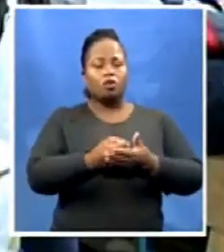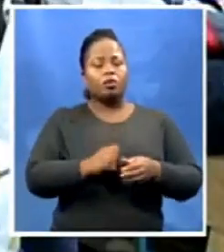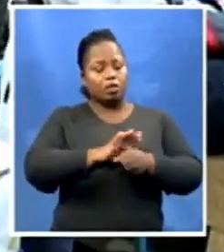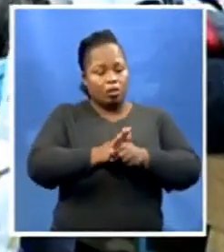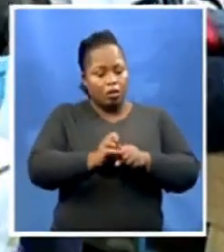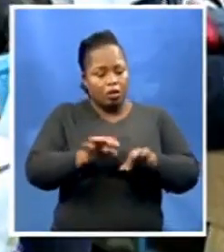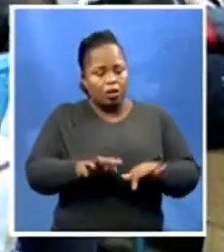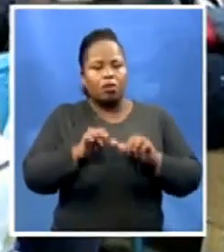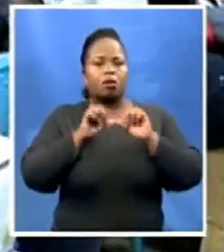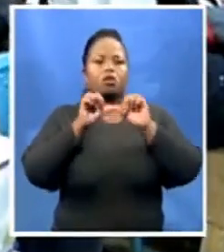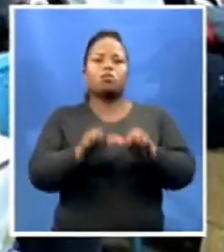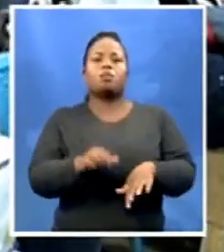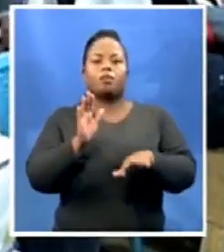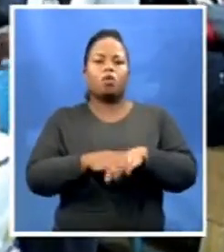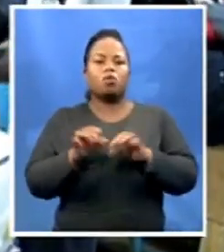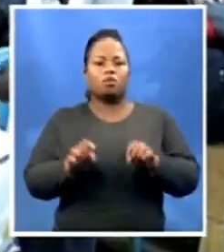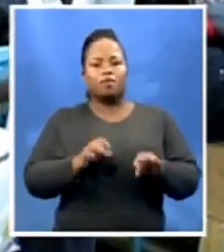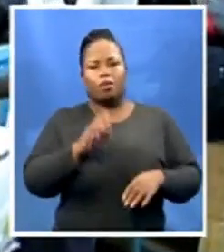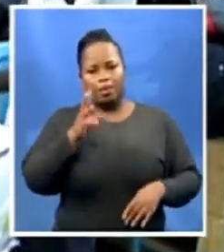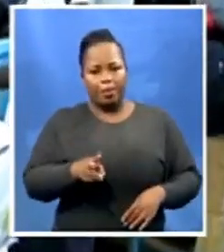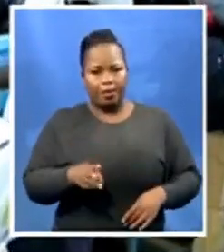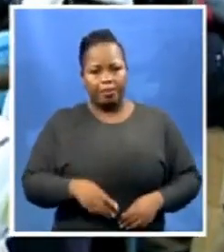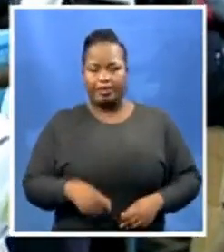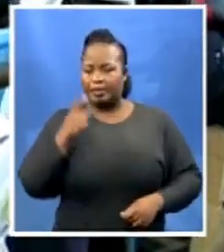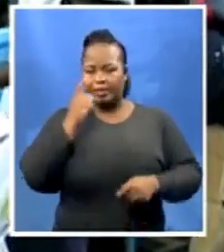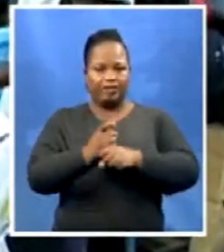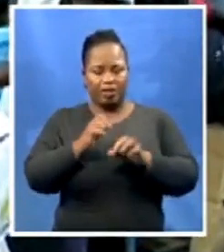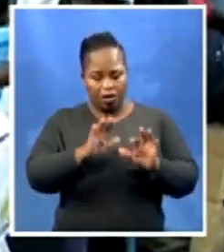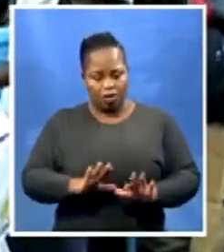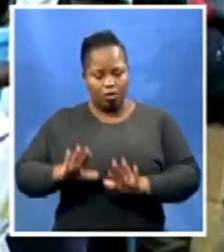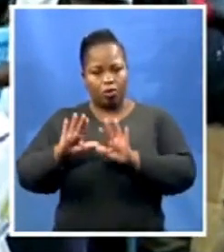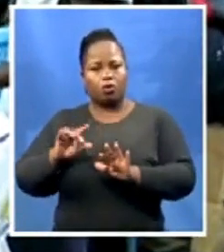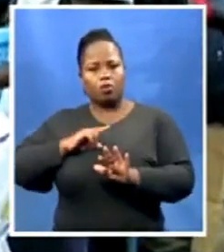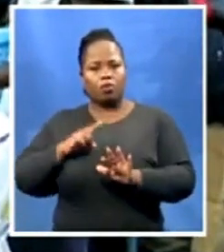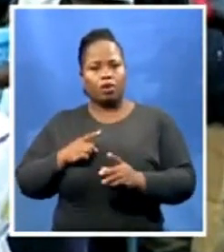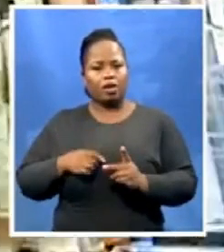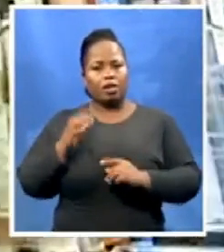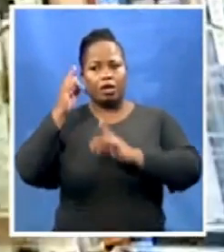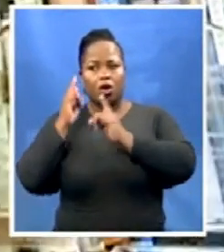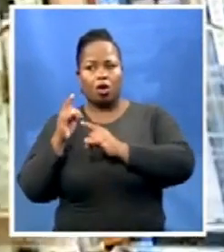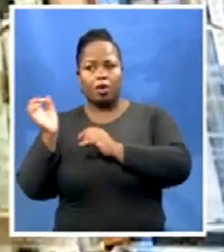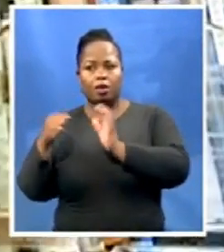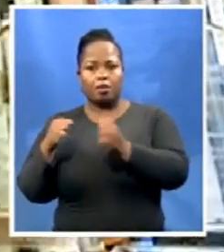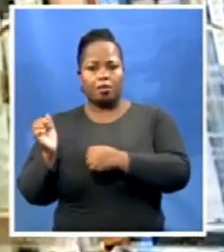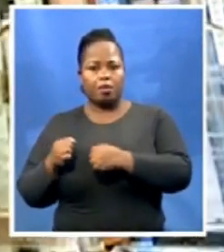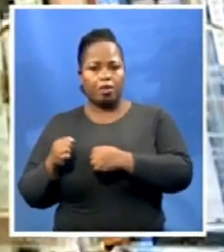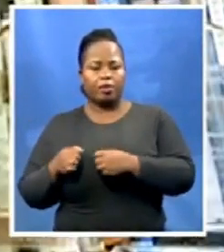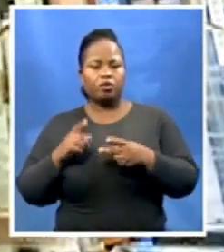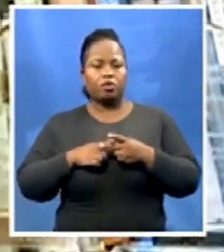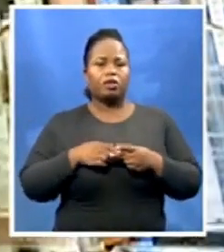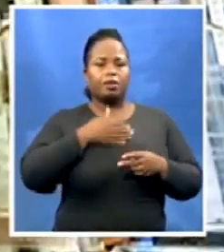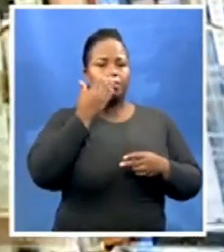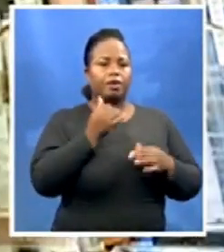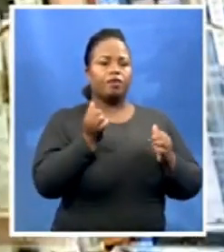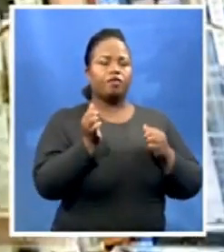tough choice in a continent where 2/3 of urban employment is in the informal sector. There's been that realization